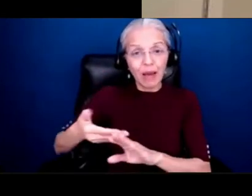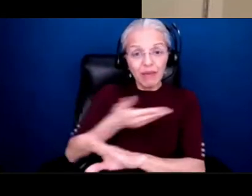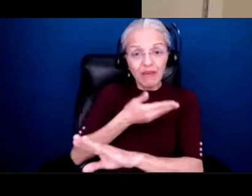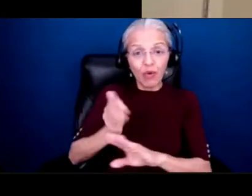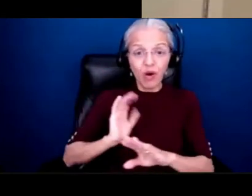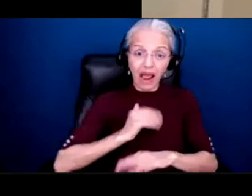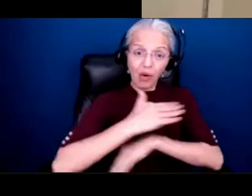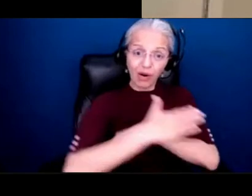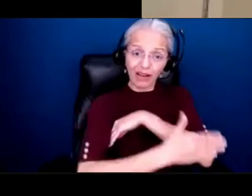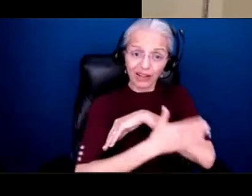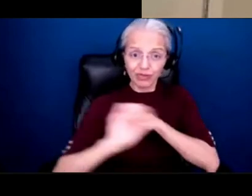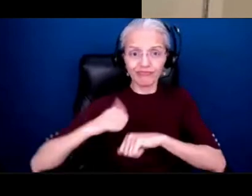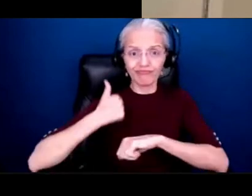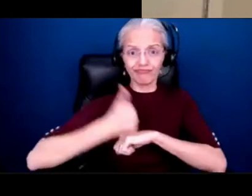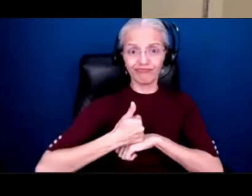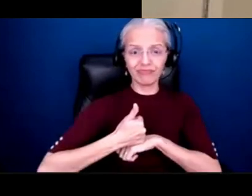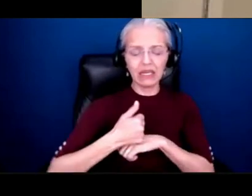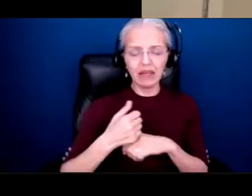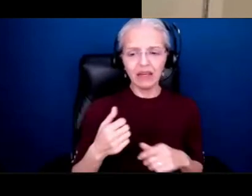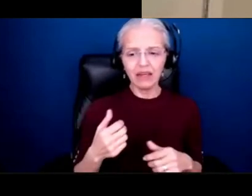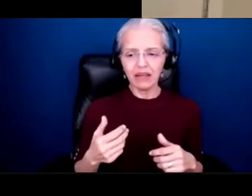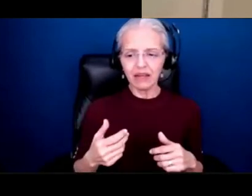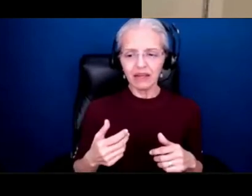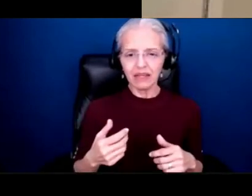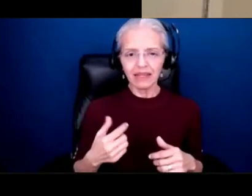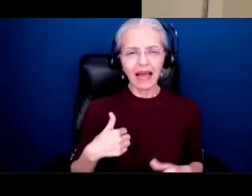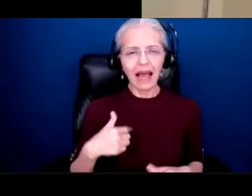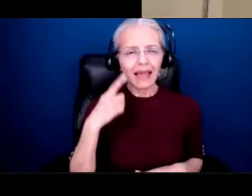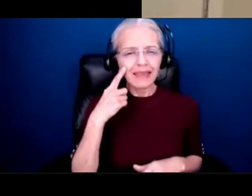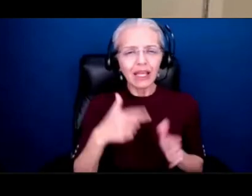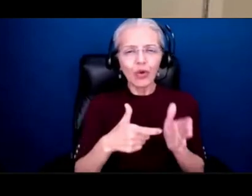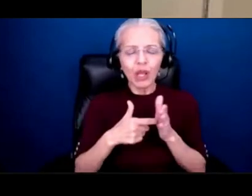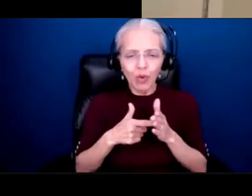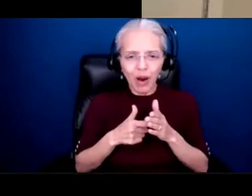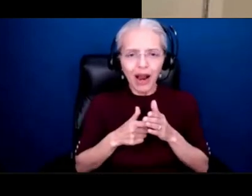So, I think it takes baby steps, but